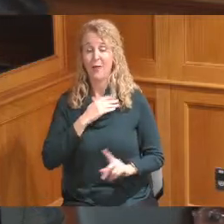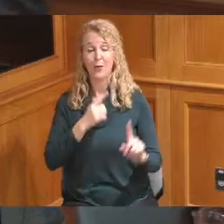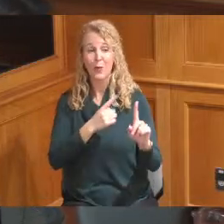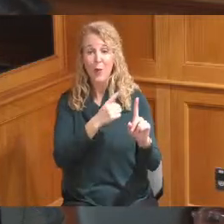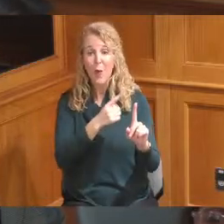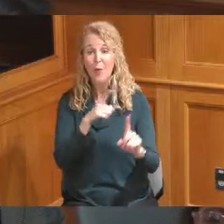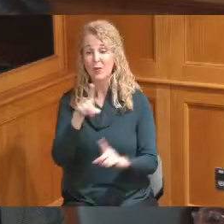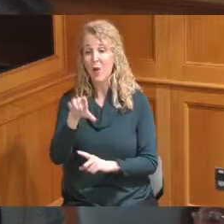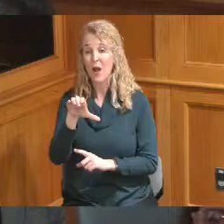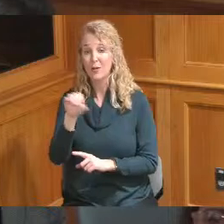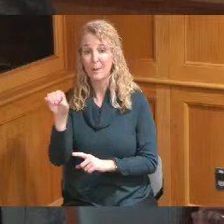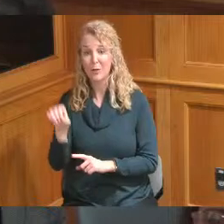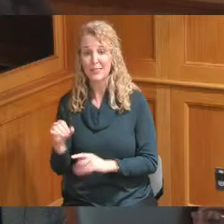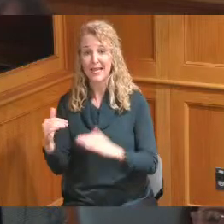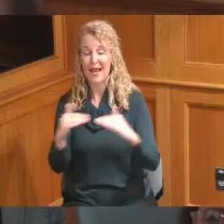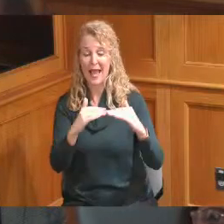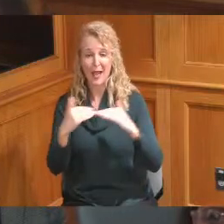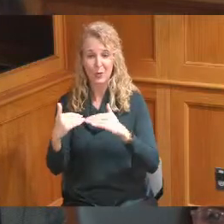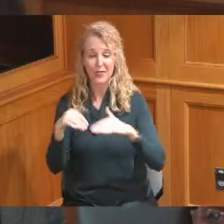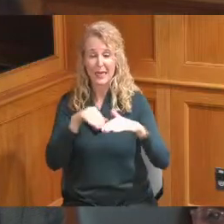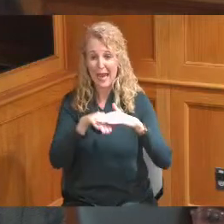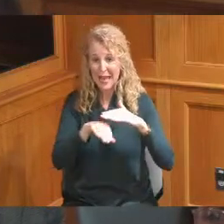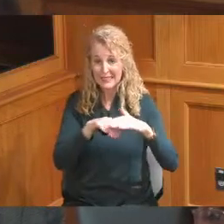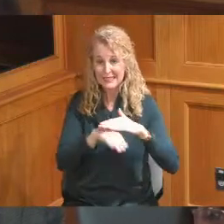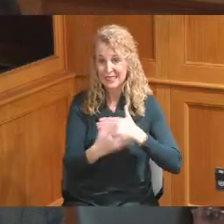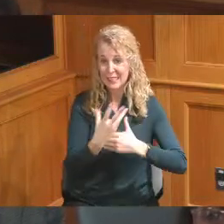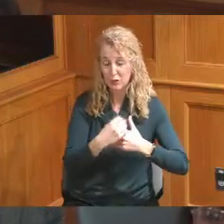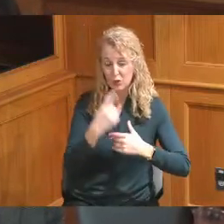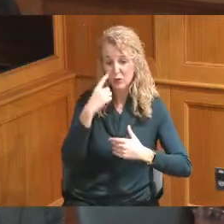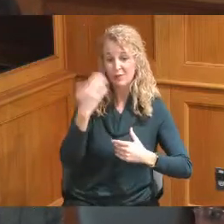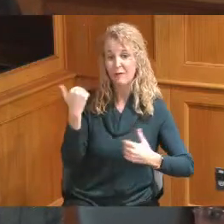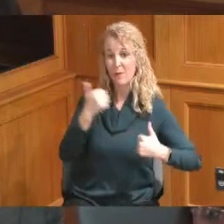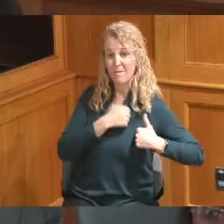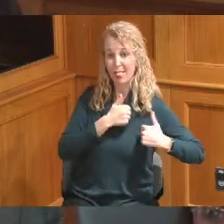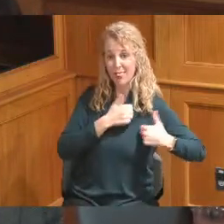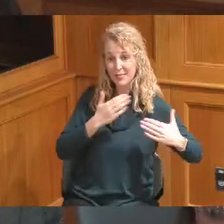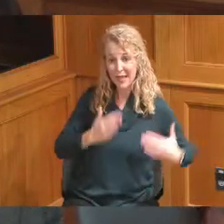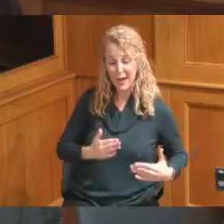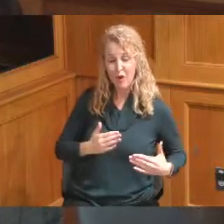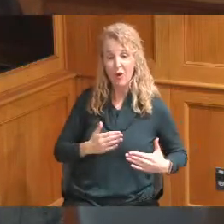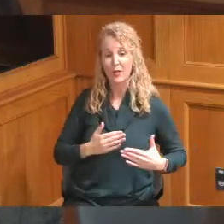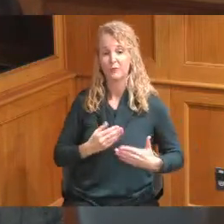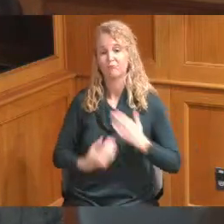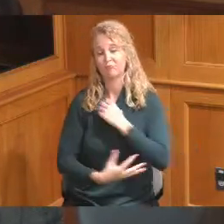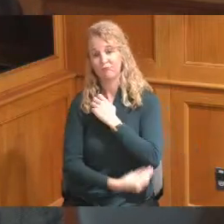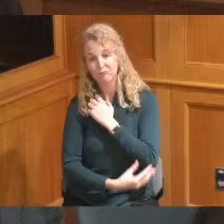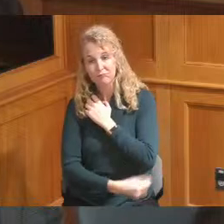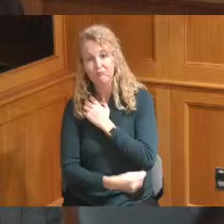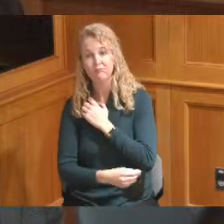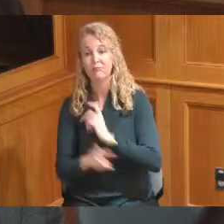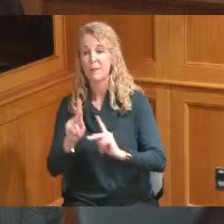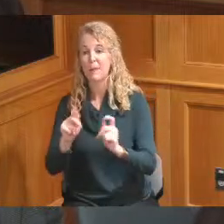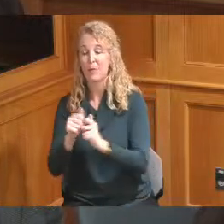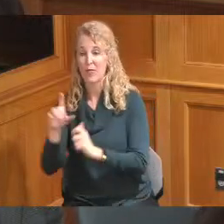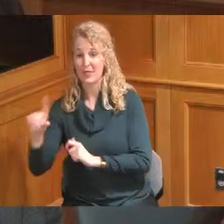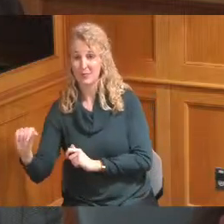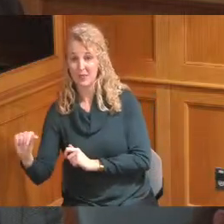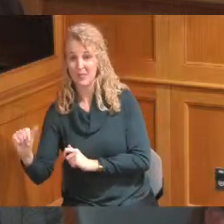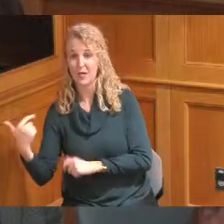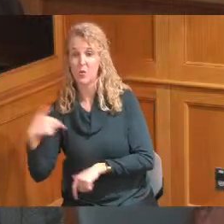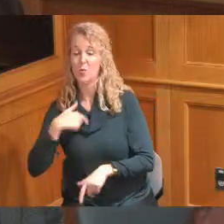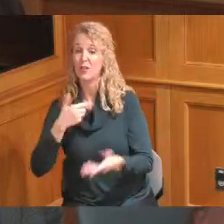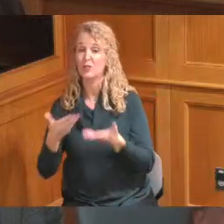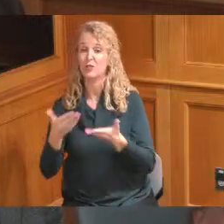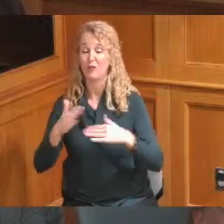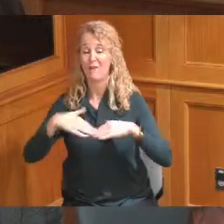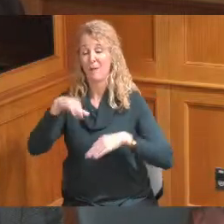100% equity, access, and inclusion for military veterans, people facing economic disadvantages, and people with disabilities. We serve over